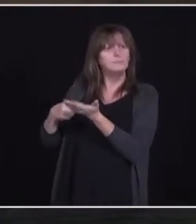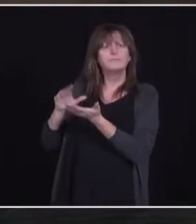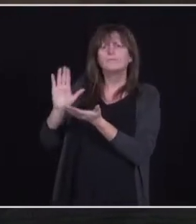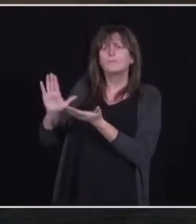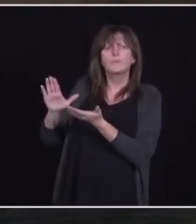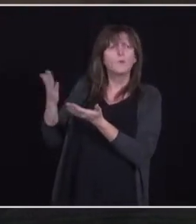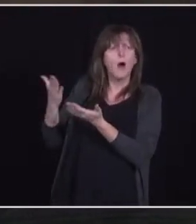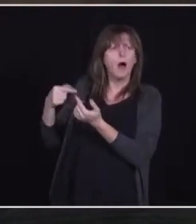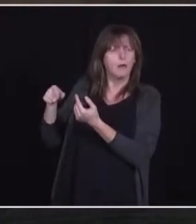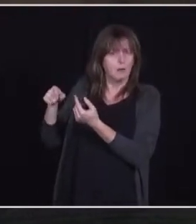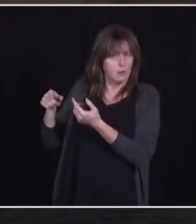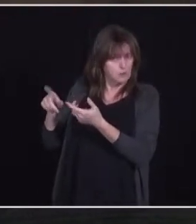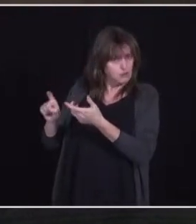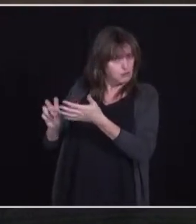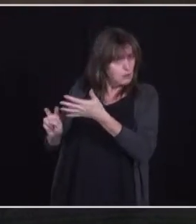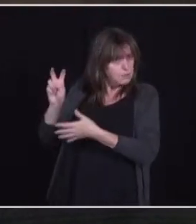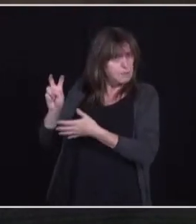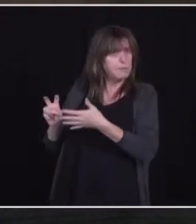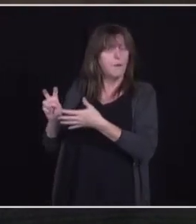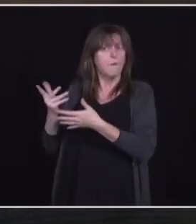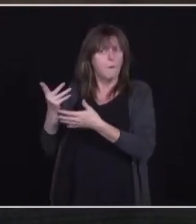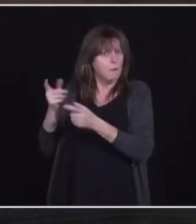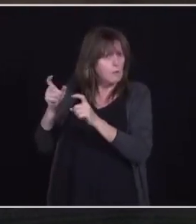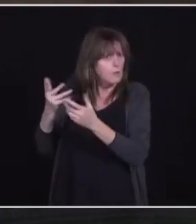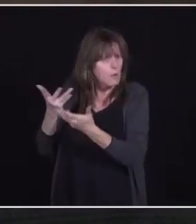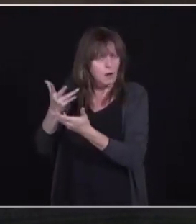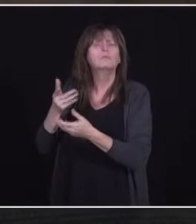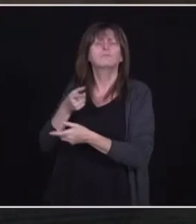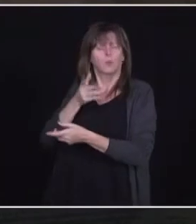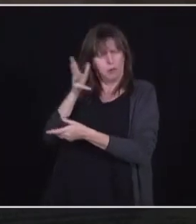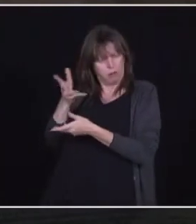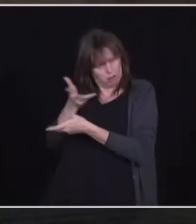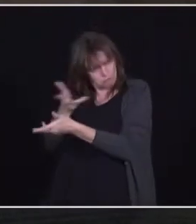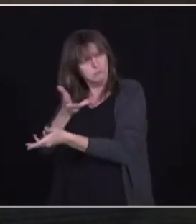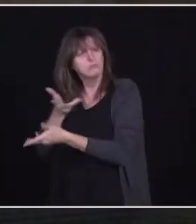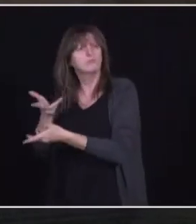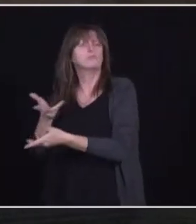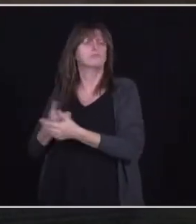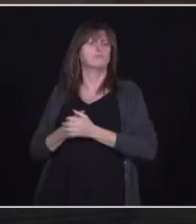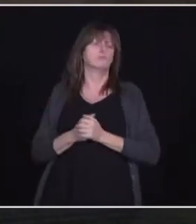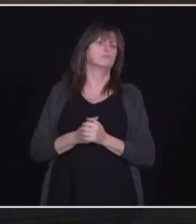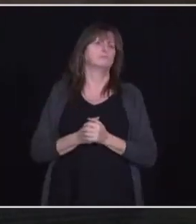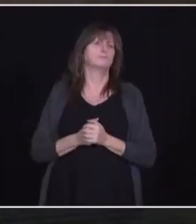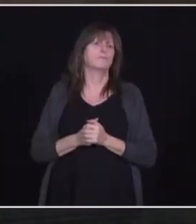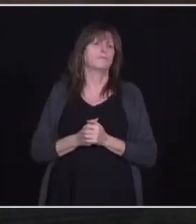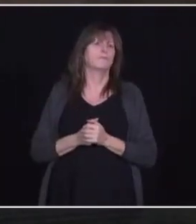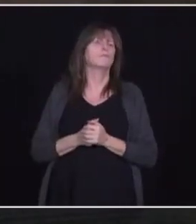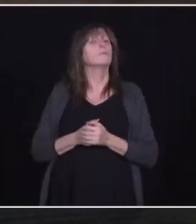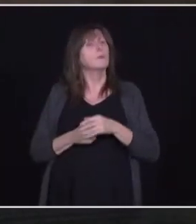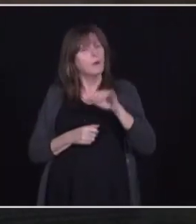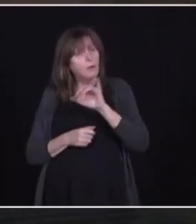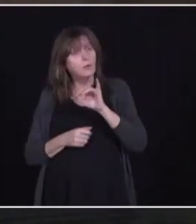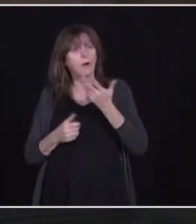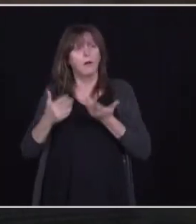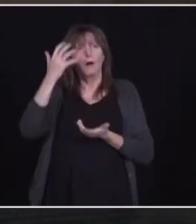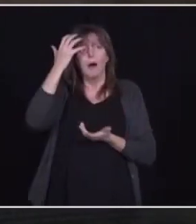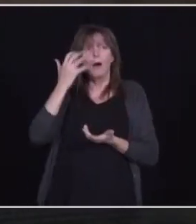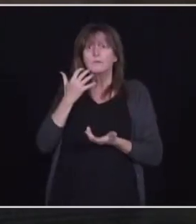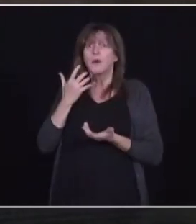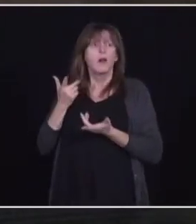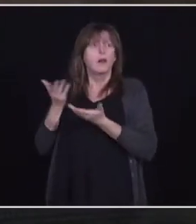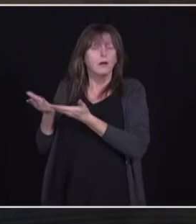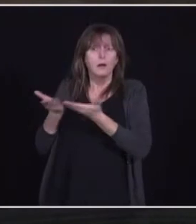take stricter measures. They also take a look at the rates of hospitalization, number of people in intensive care,